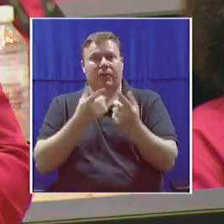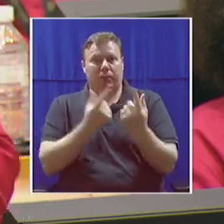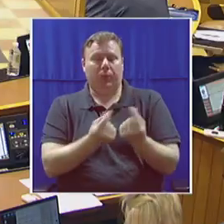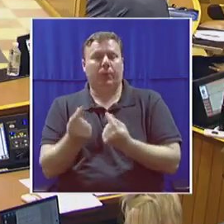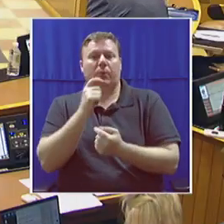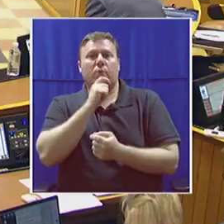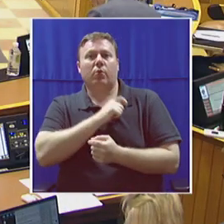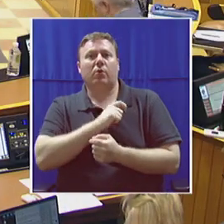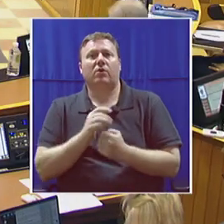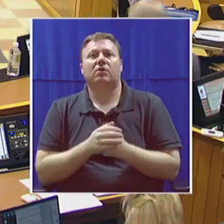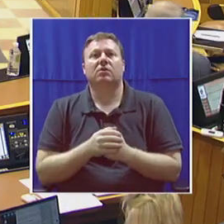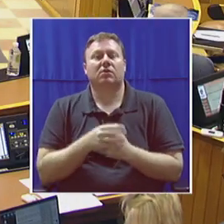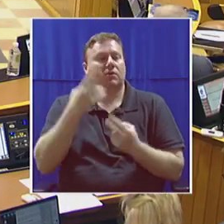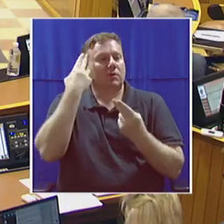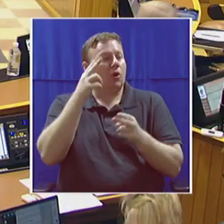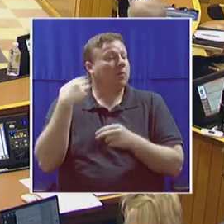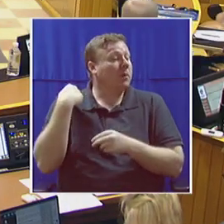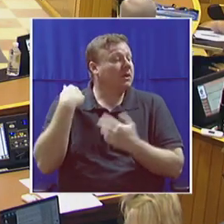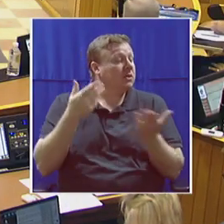Africa The Honorable